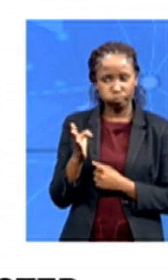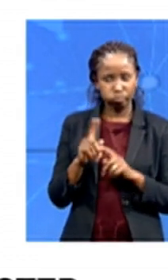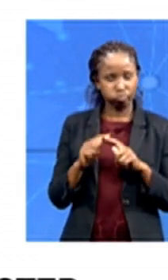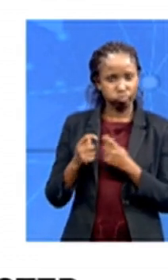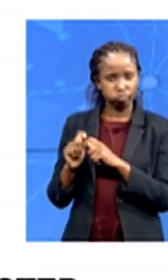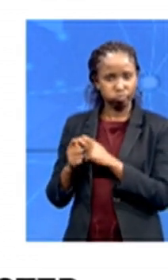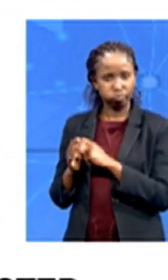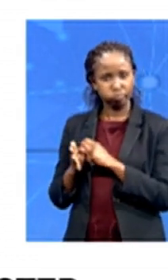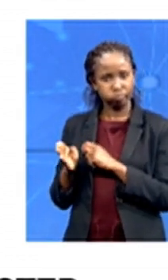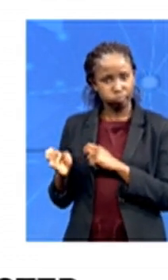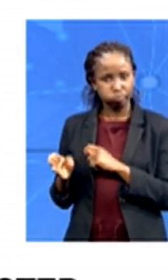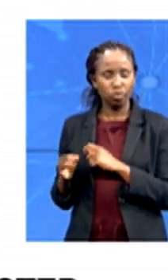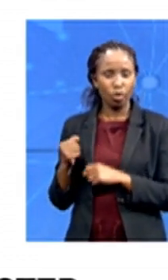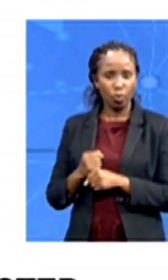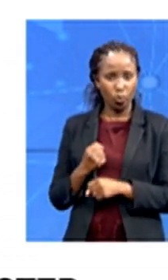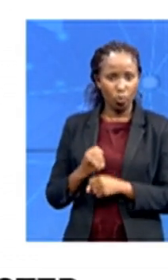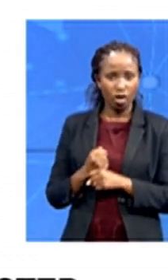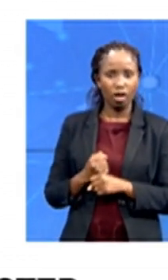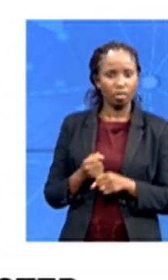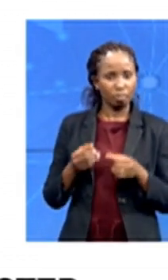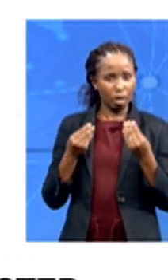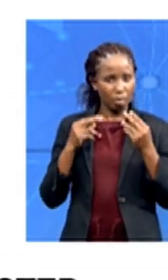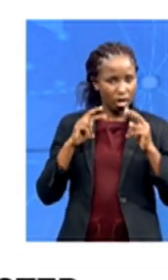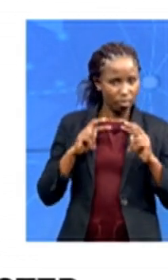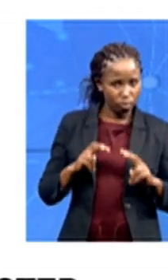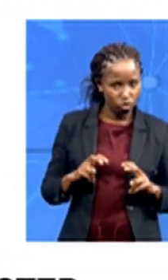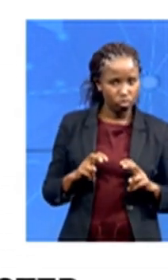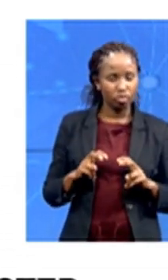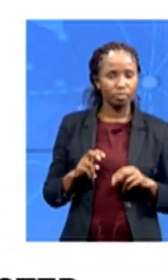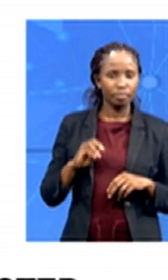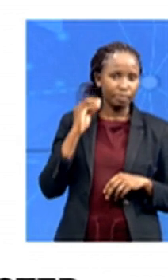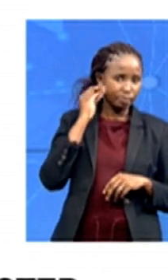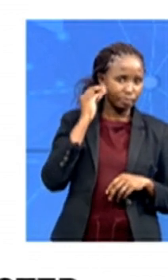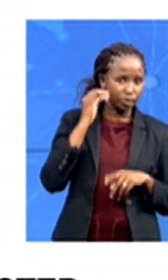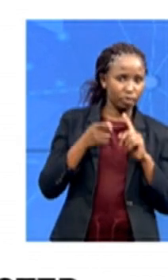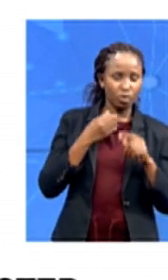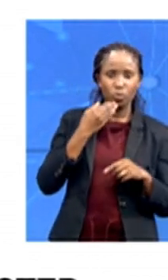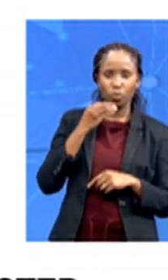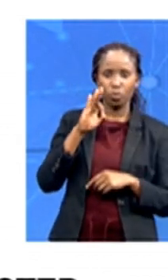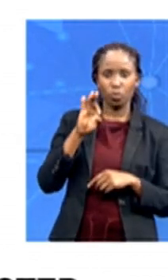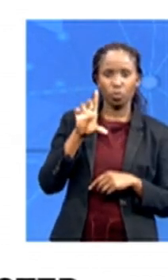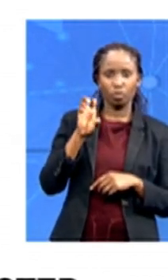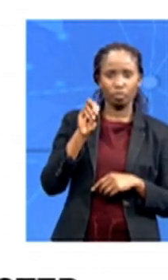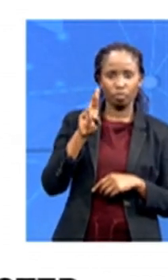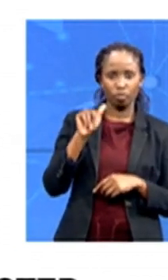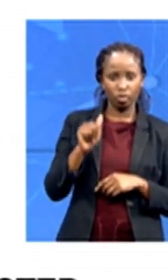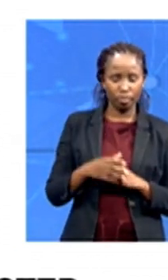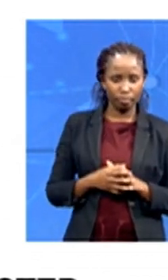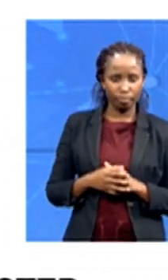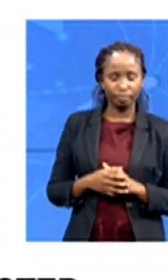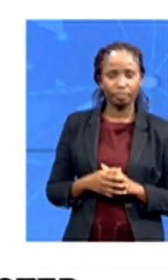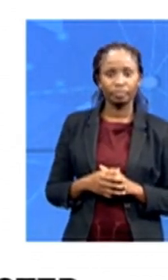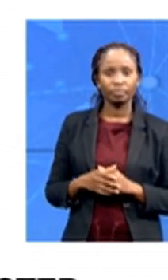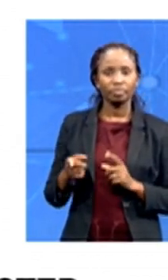information that's been provided earlier by Flora on the MedSafety app. And at this point in time, I'll ask Flora to